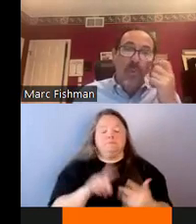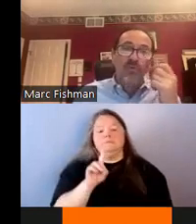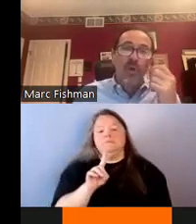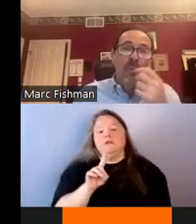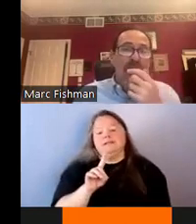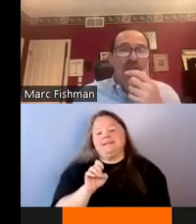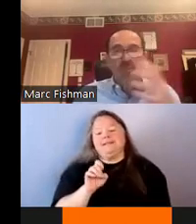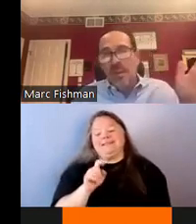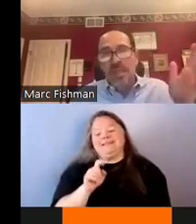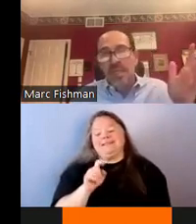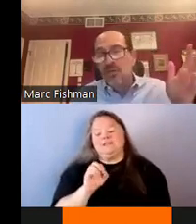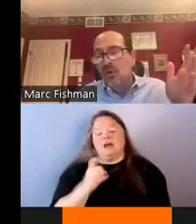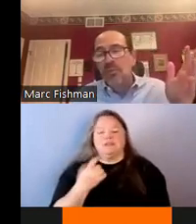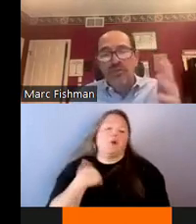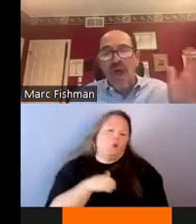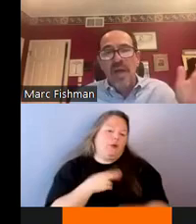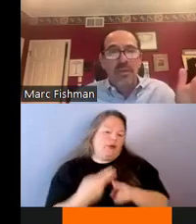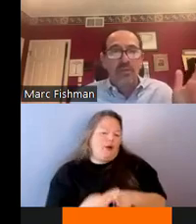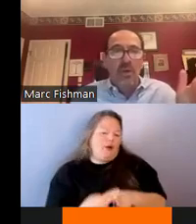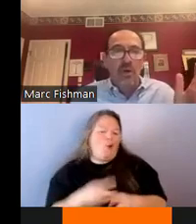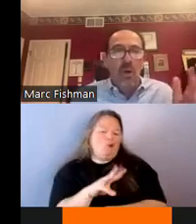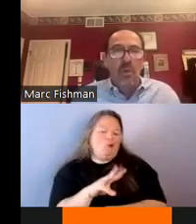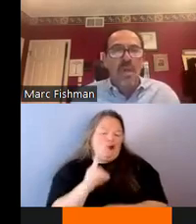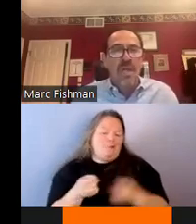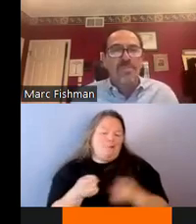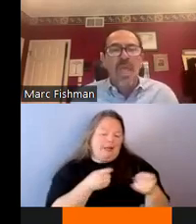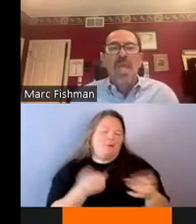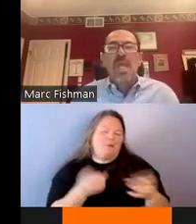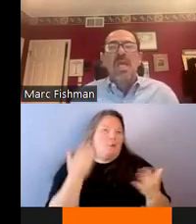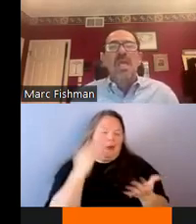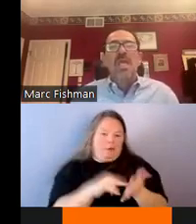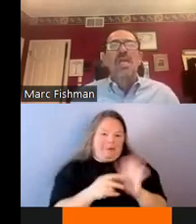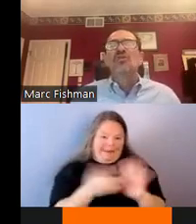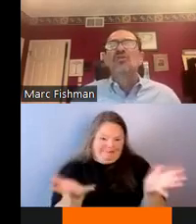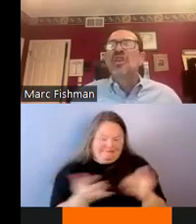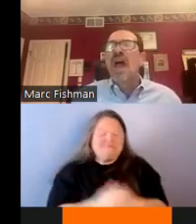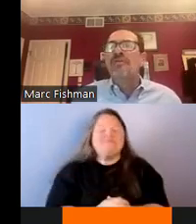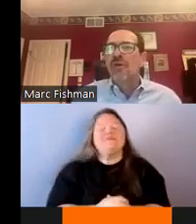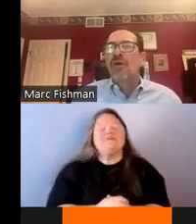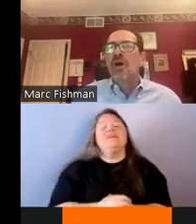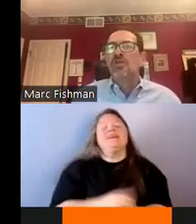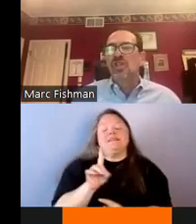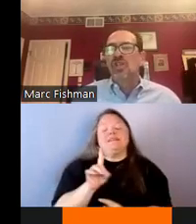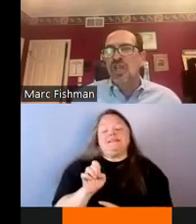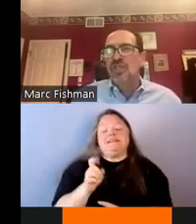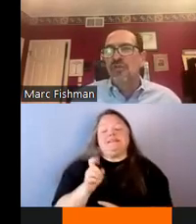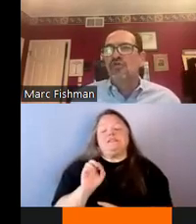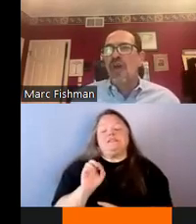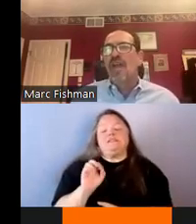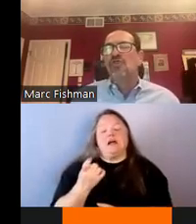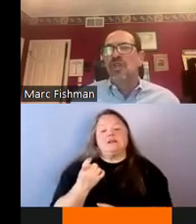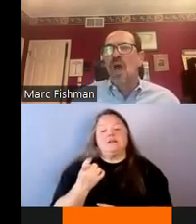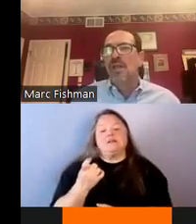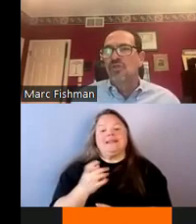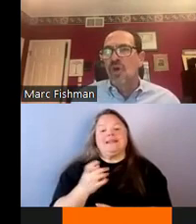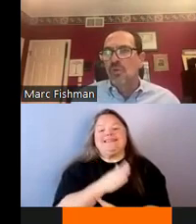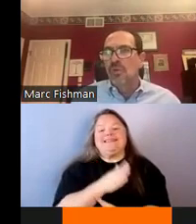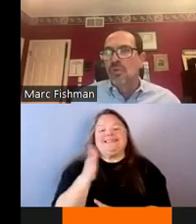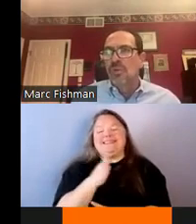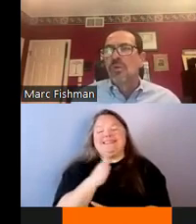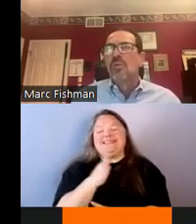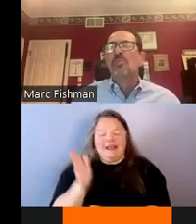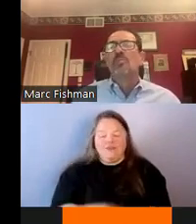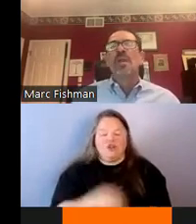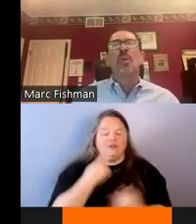say now, withdrawal management, but either term is fine and you all know what we mean, is never a successful strategy on its